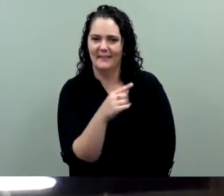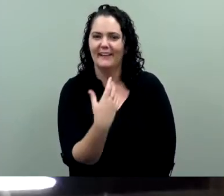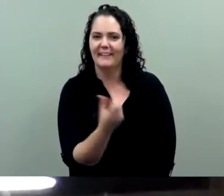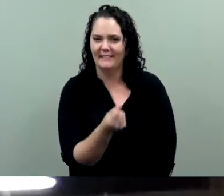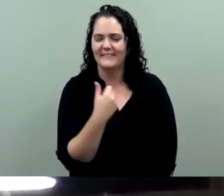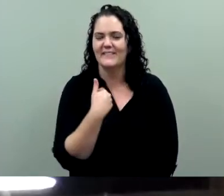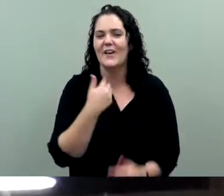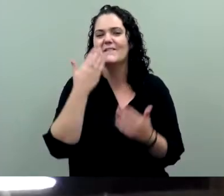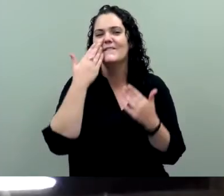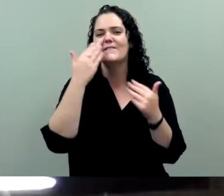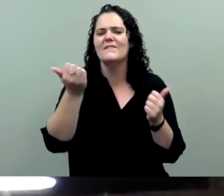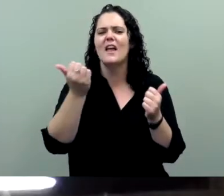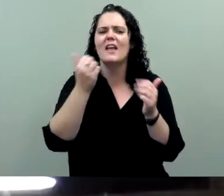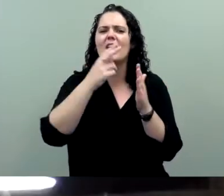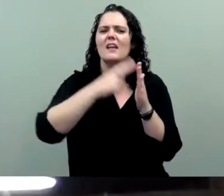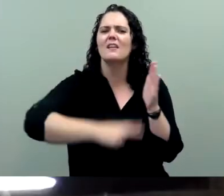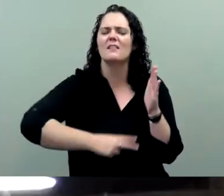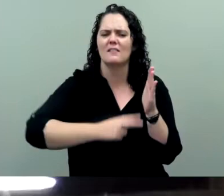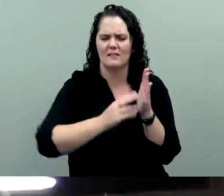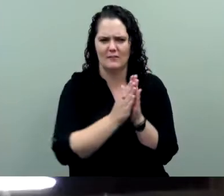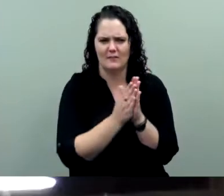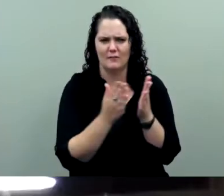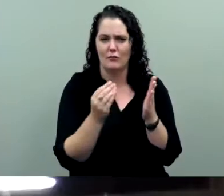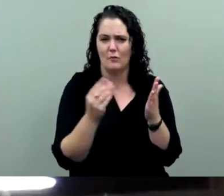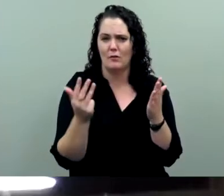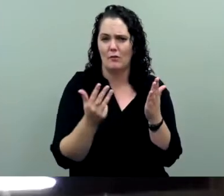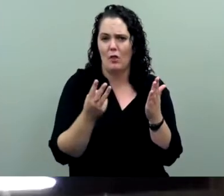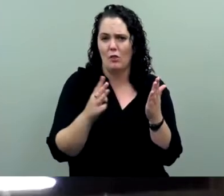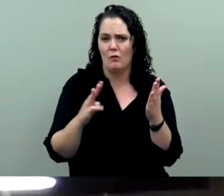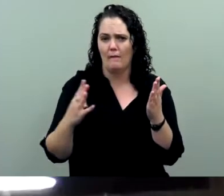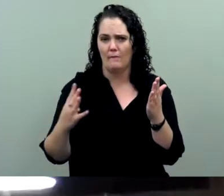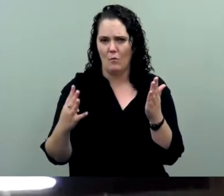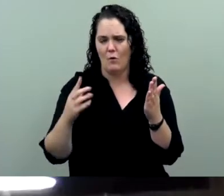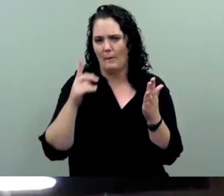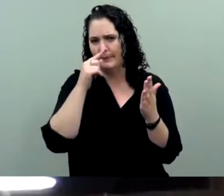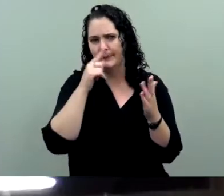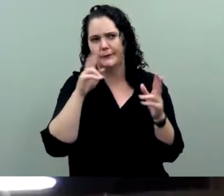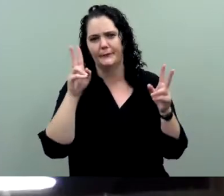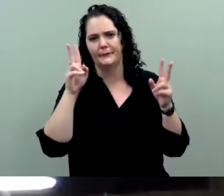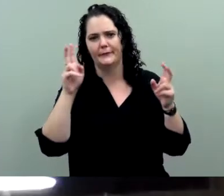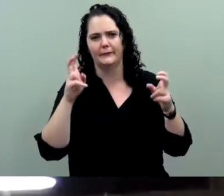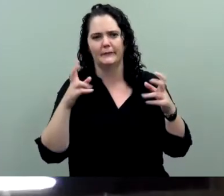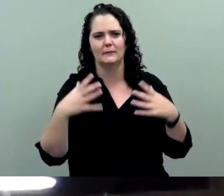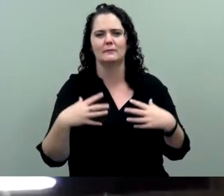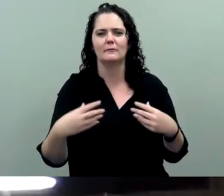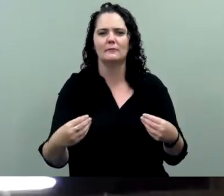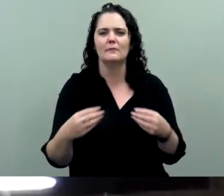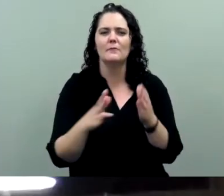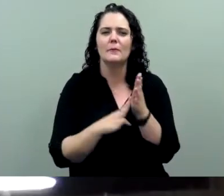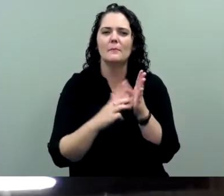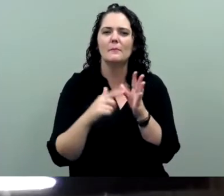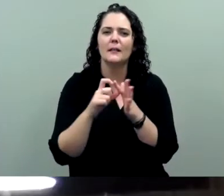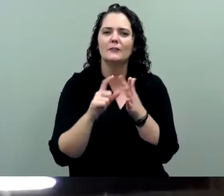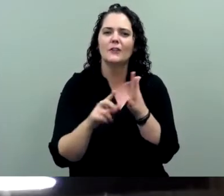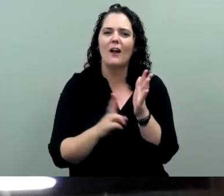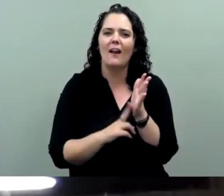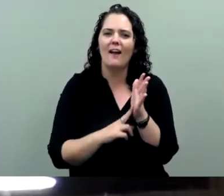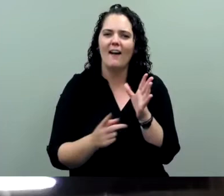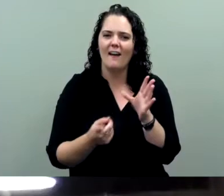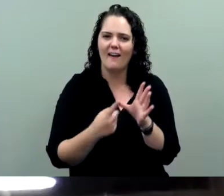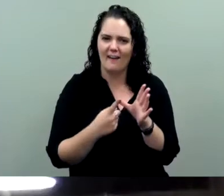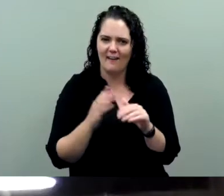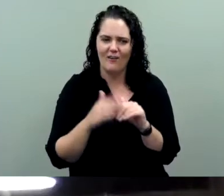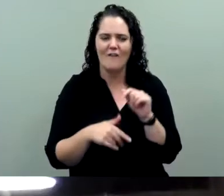from 1934, talking about her, and she had the nickname of Madonna because she had this classical sort of